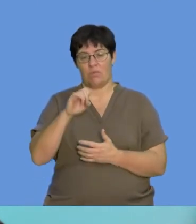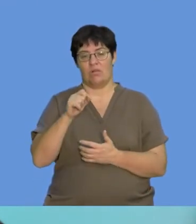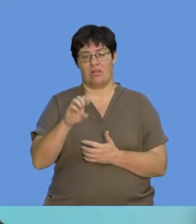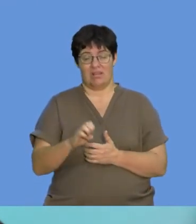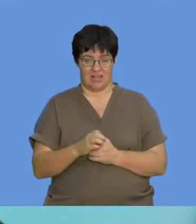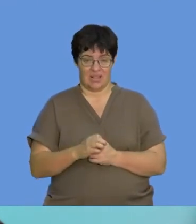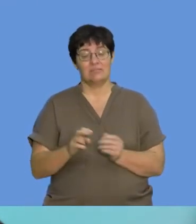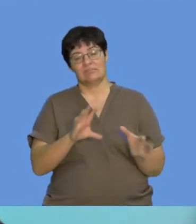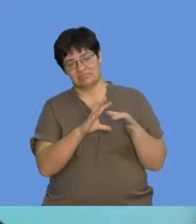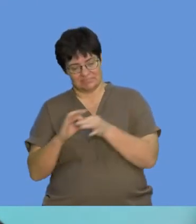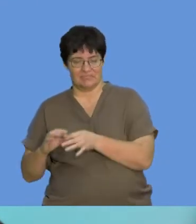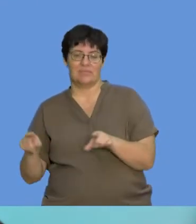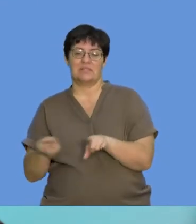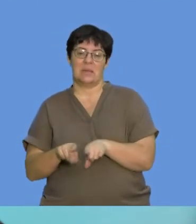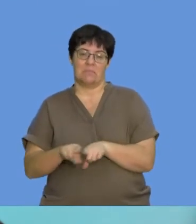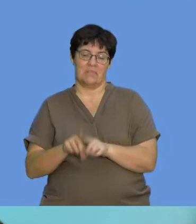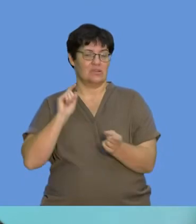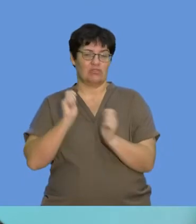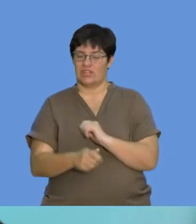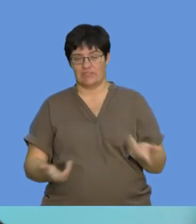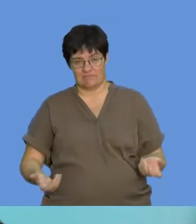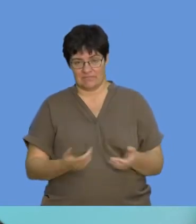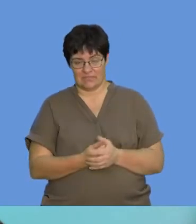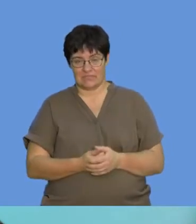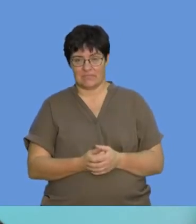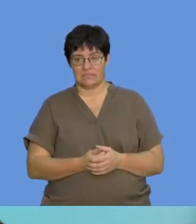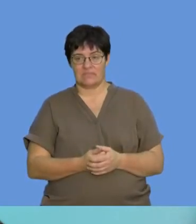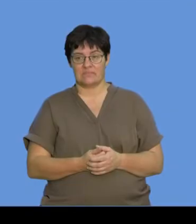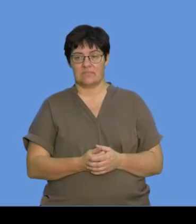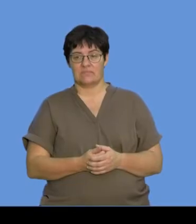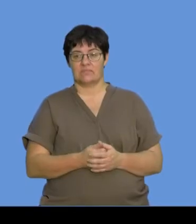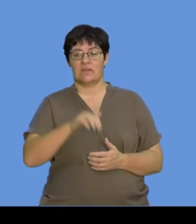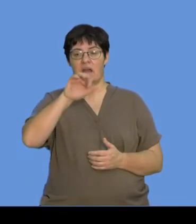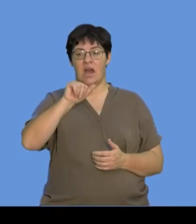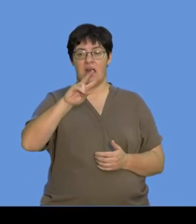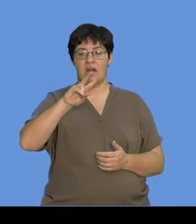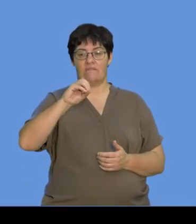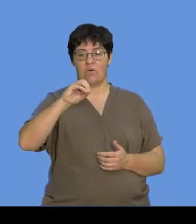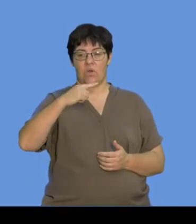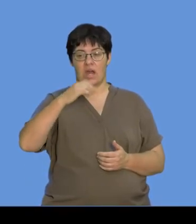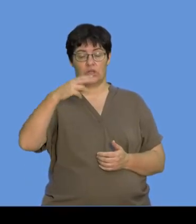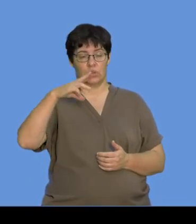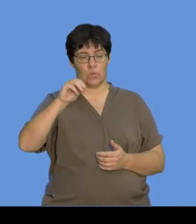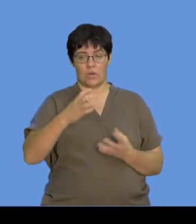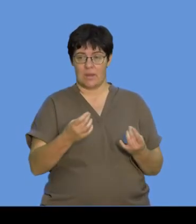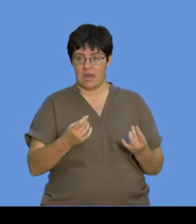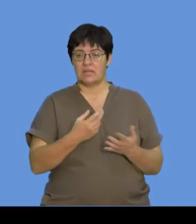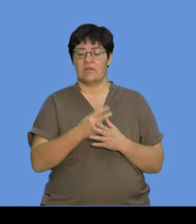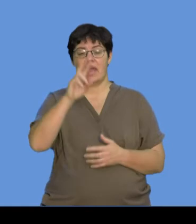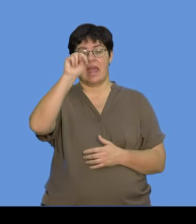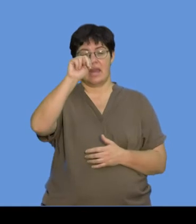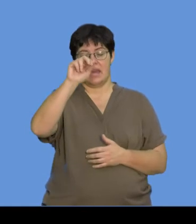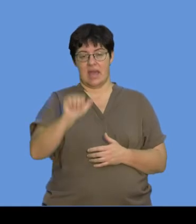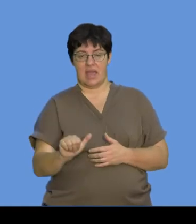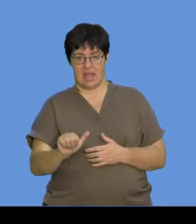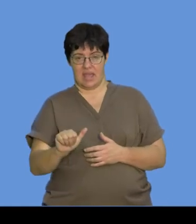mole, the number remains the same. It doesn't change, all right? Okay, so the Avogadro number, the symbol is Na,